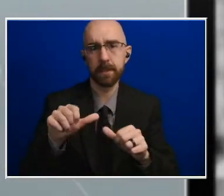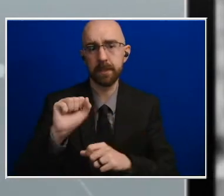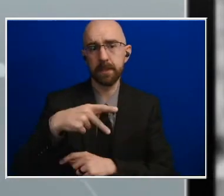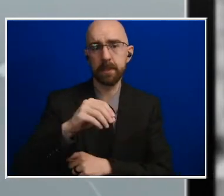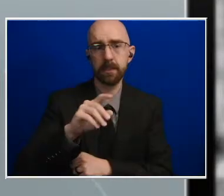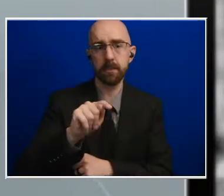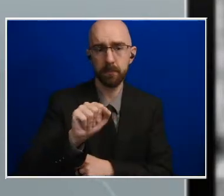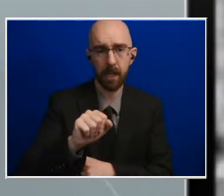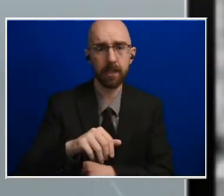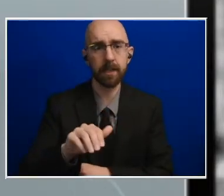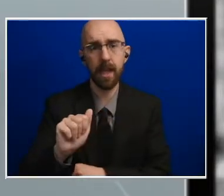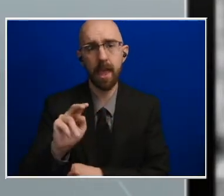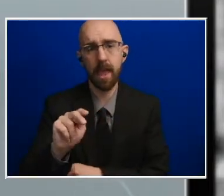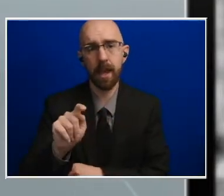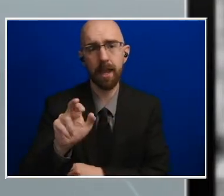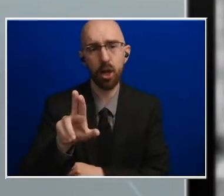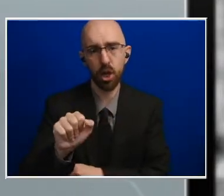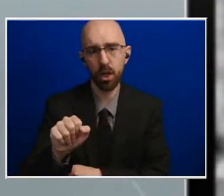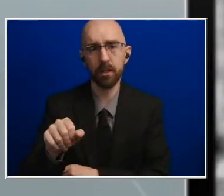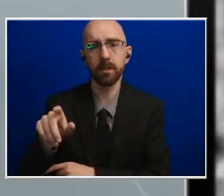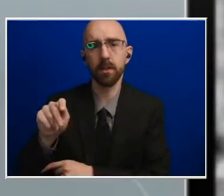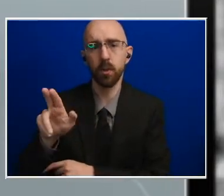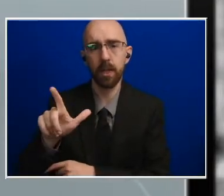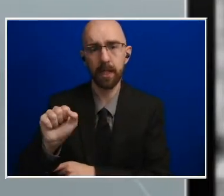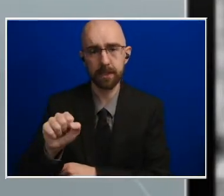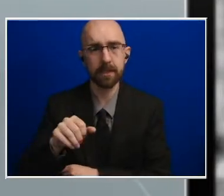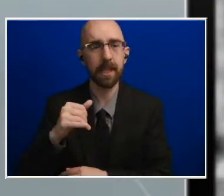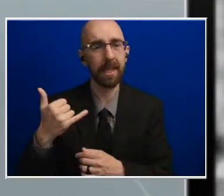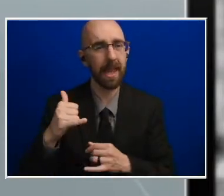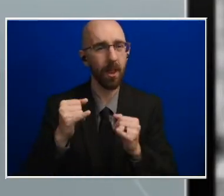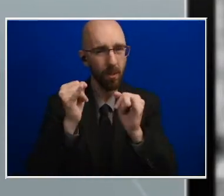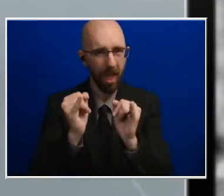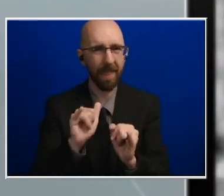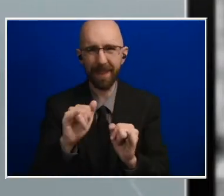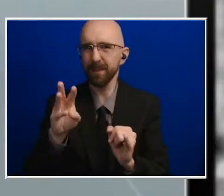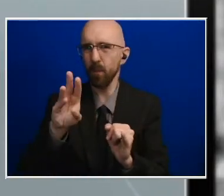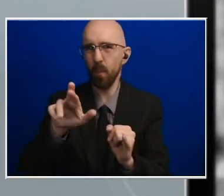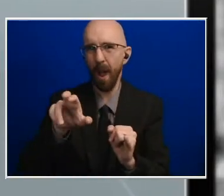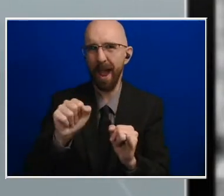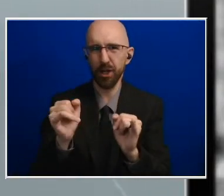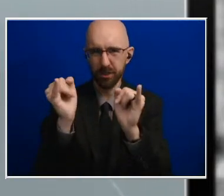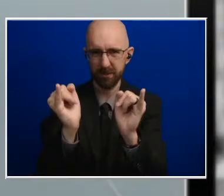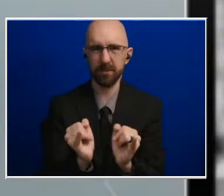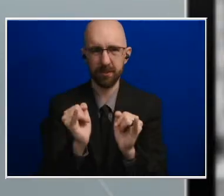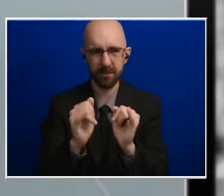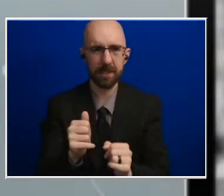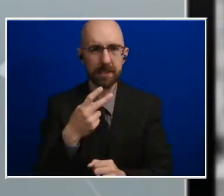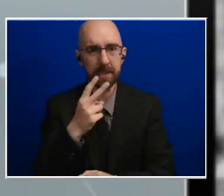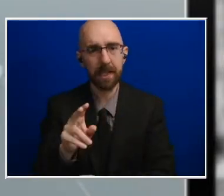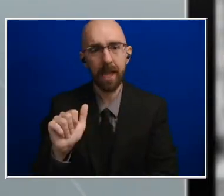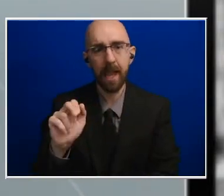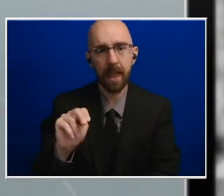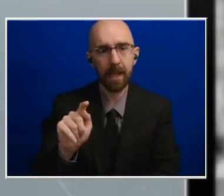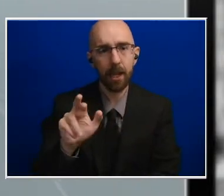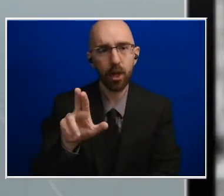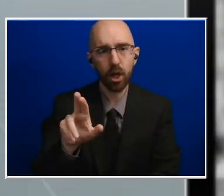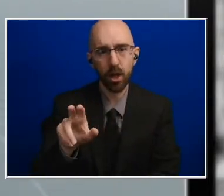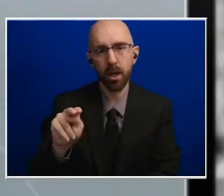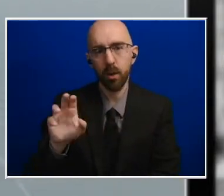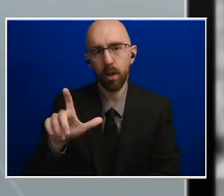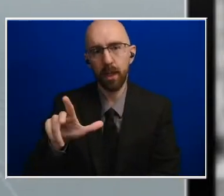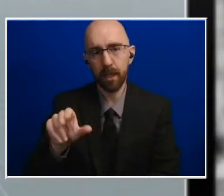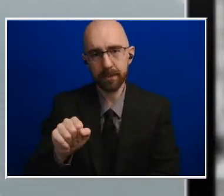the thalamus, and the yellow lines represent the wires that are implanted. So the anterior nucleus of the thalamus stimulation is an